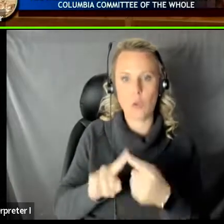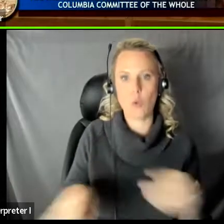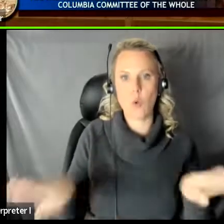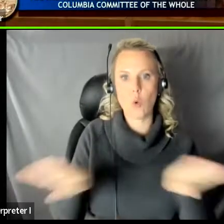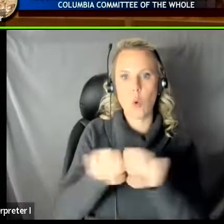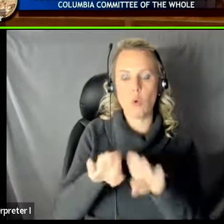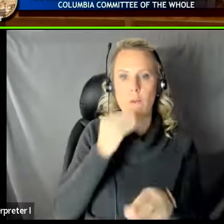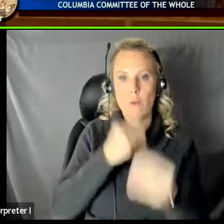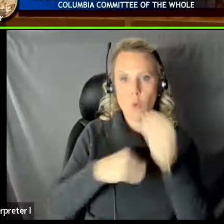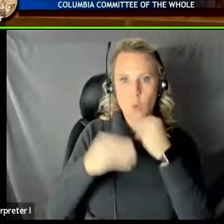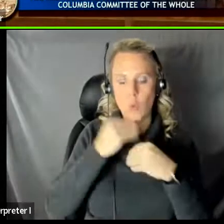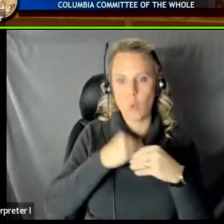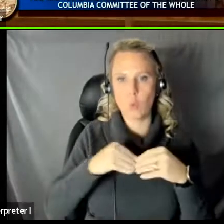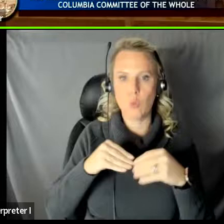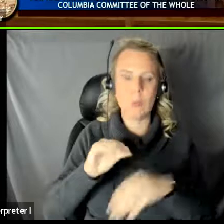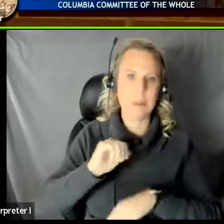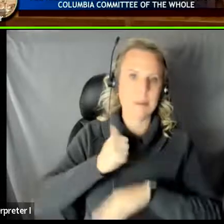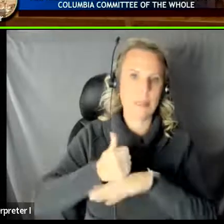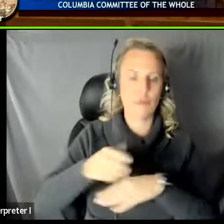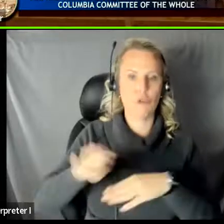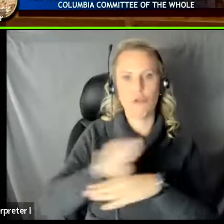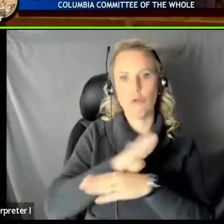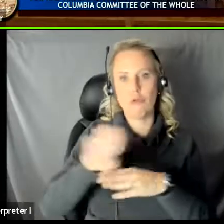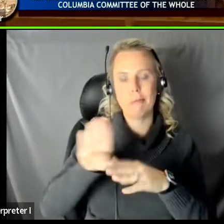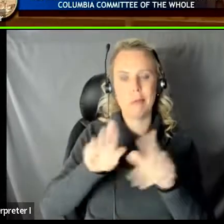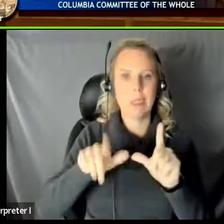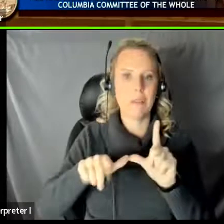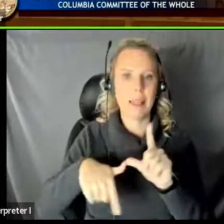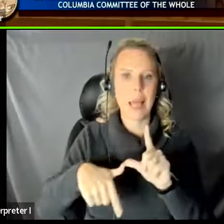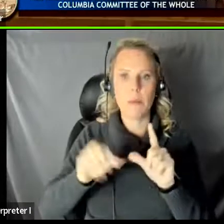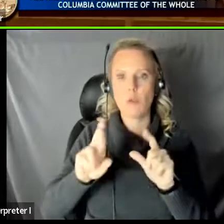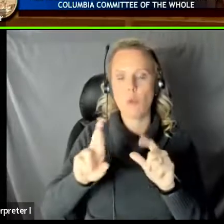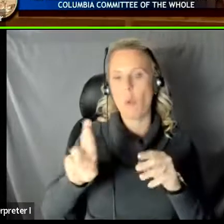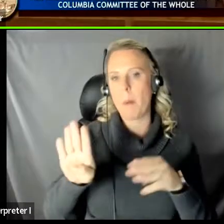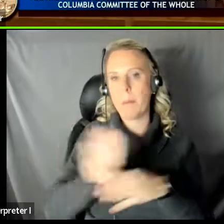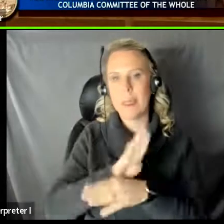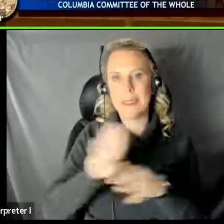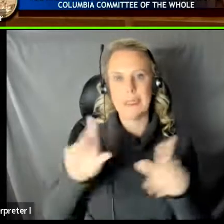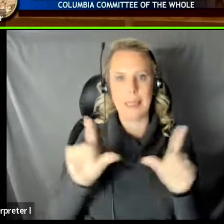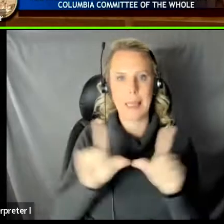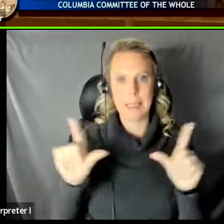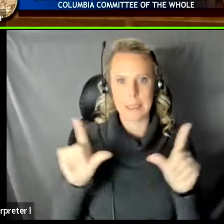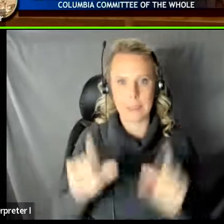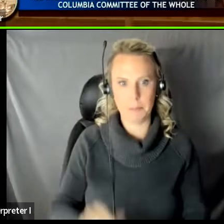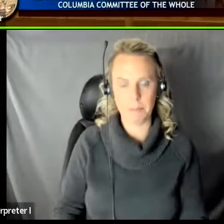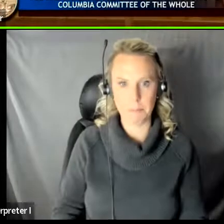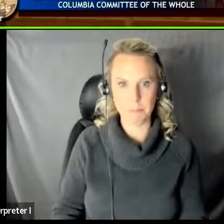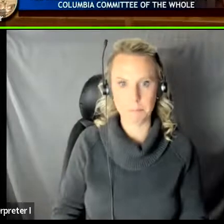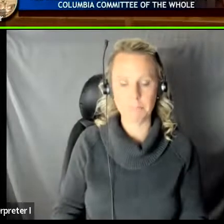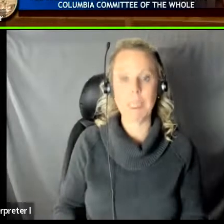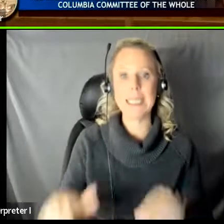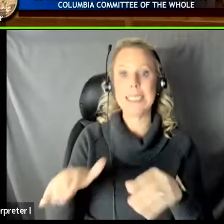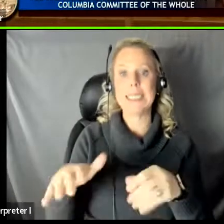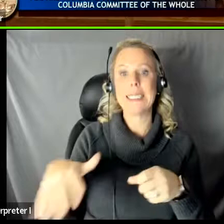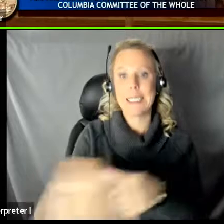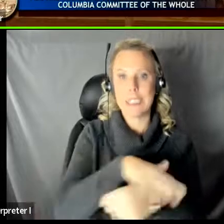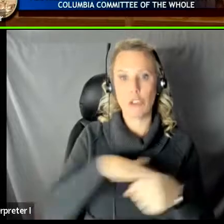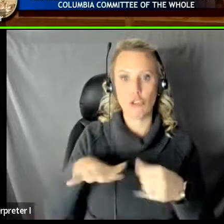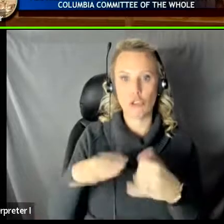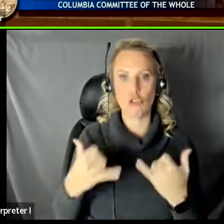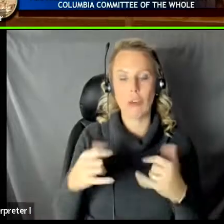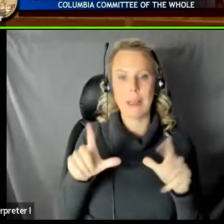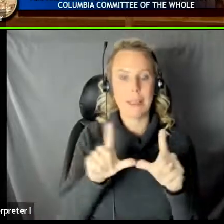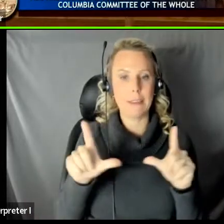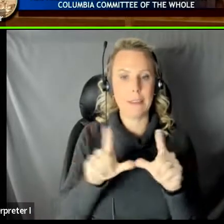food establishments due to a lapsed or expired basic business license. The district's current business licensing laws